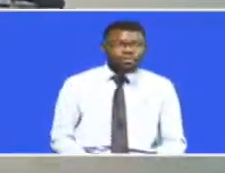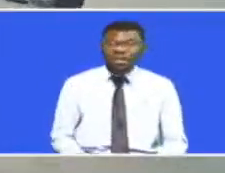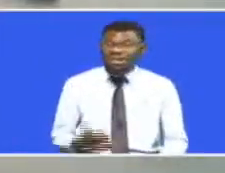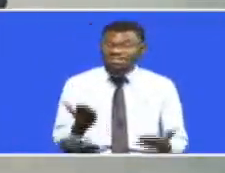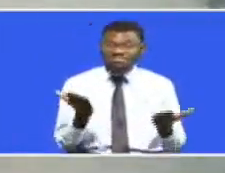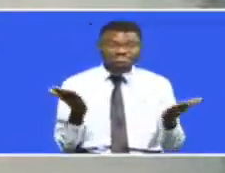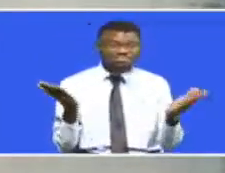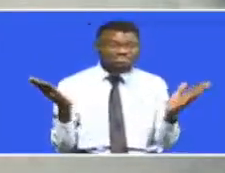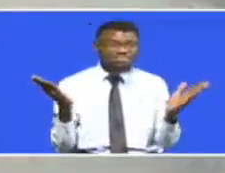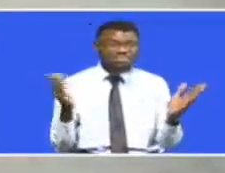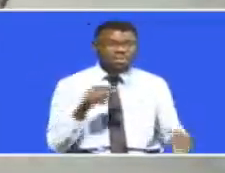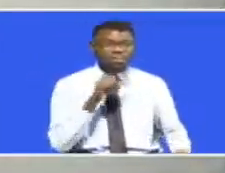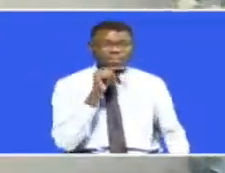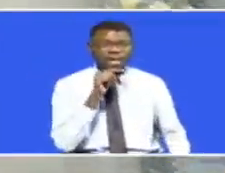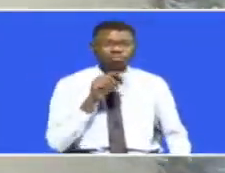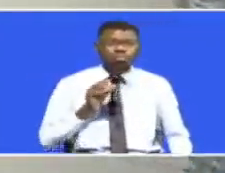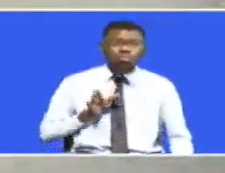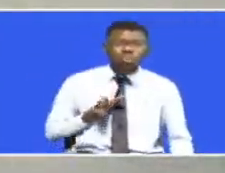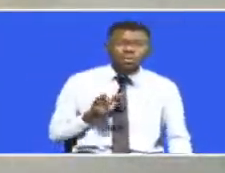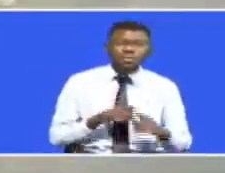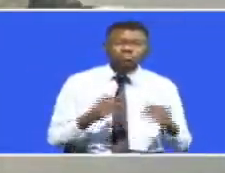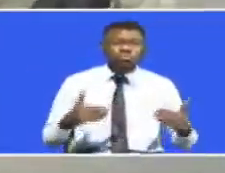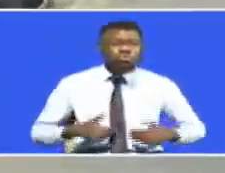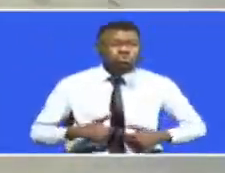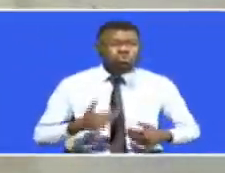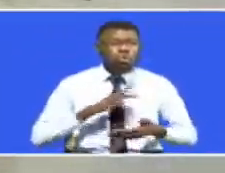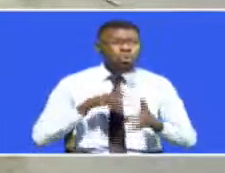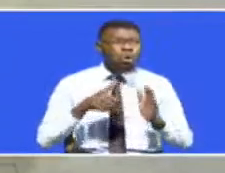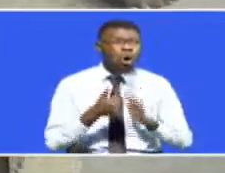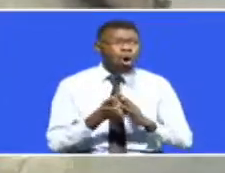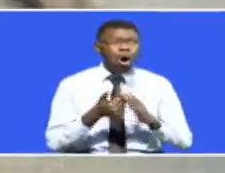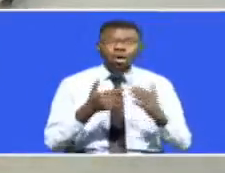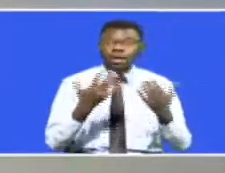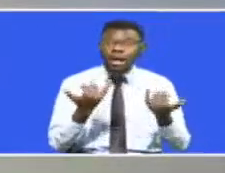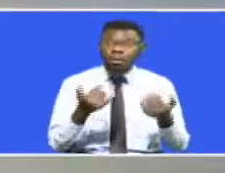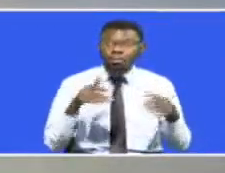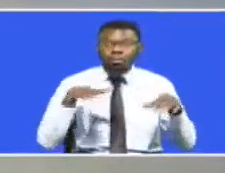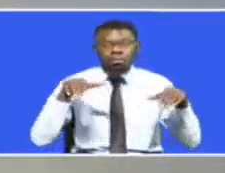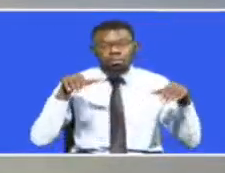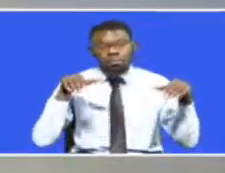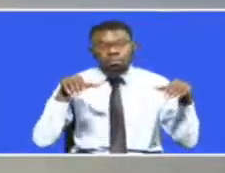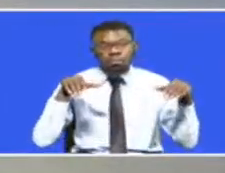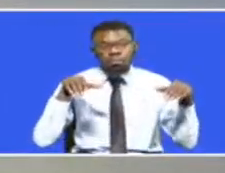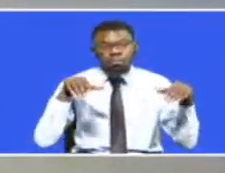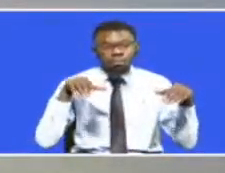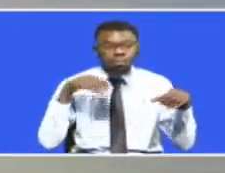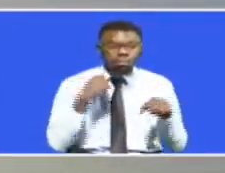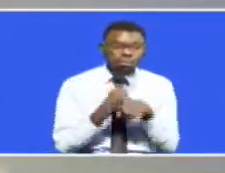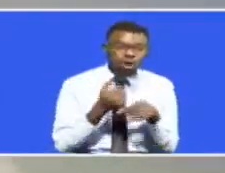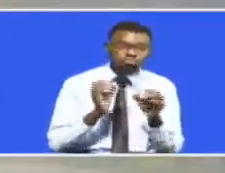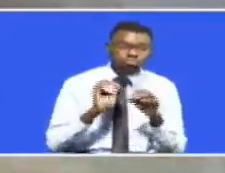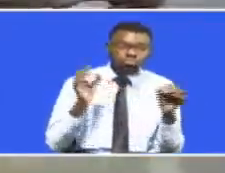Here, men, women and youth have been turned into zombies.